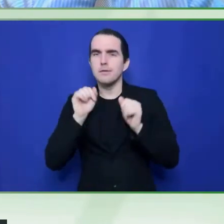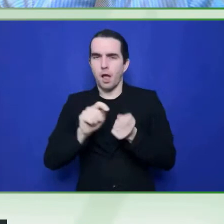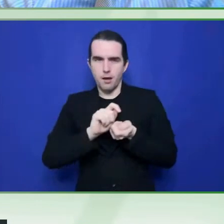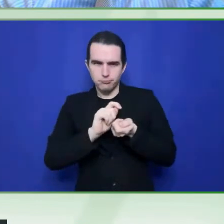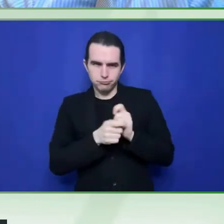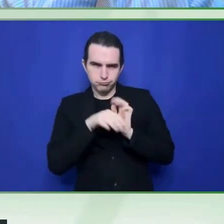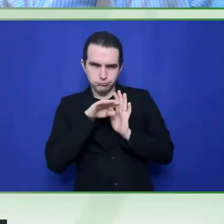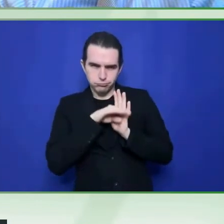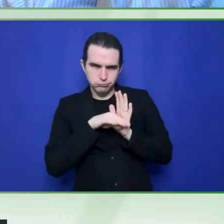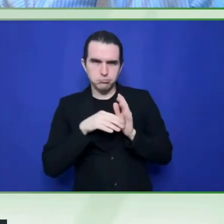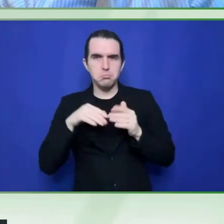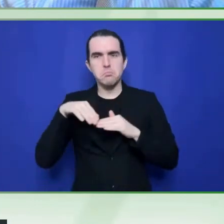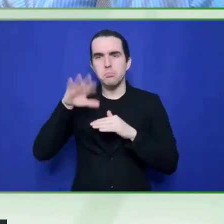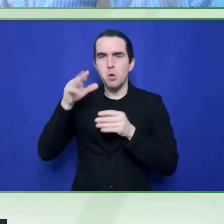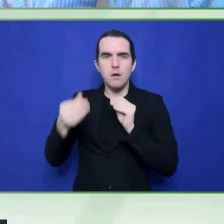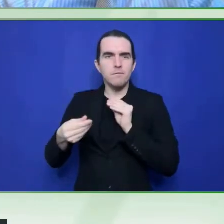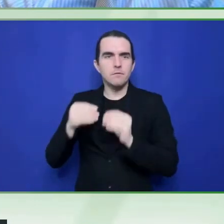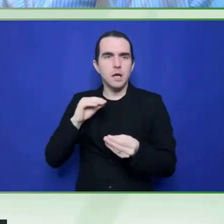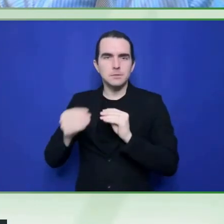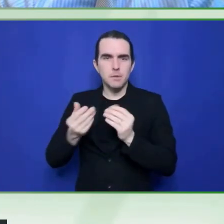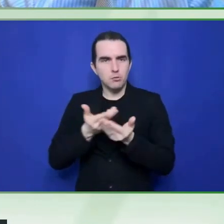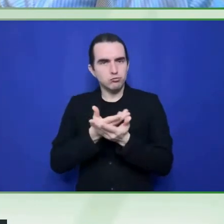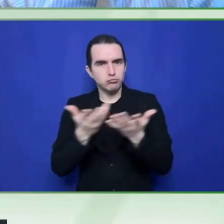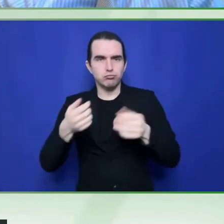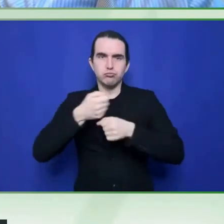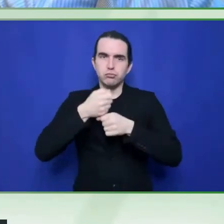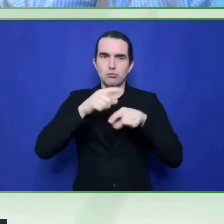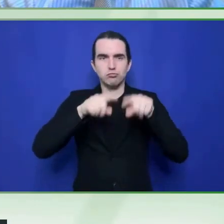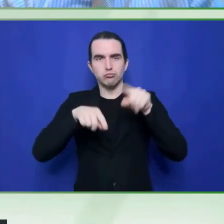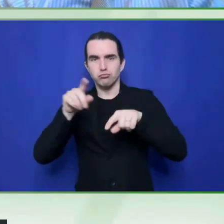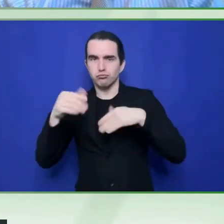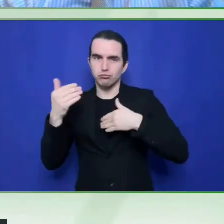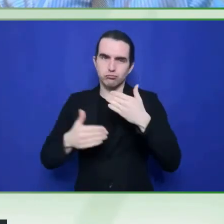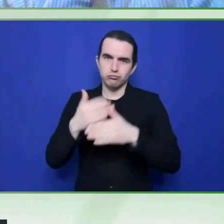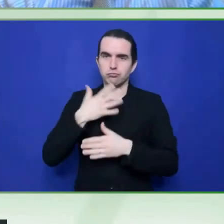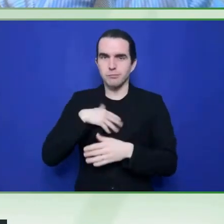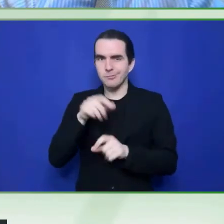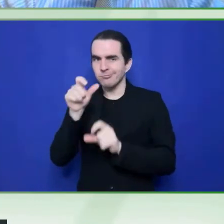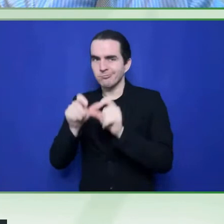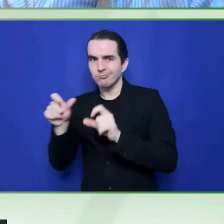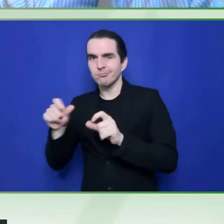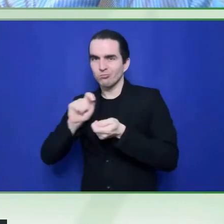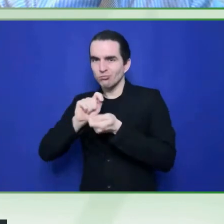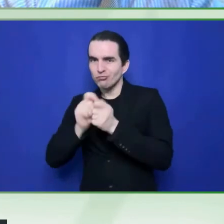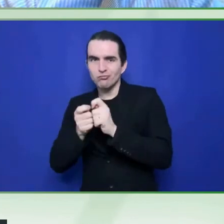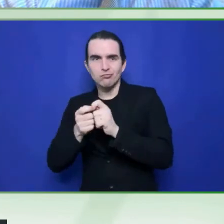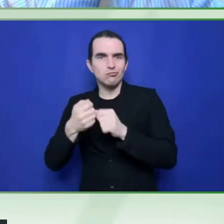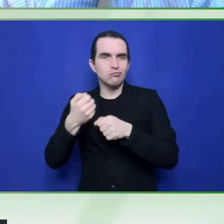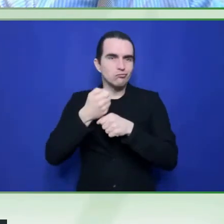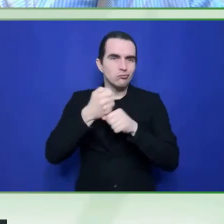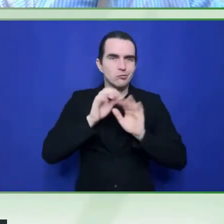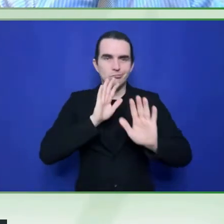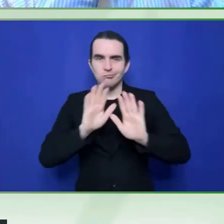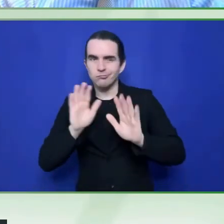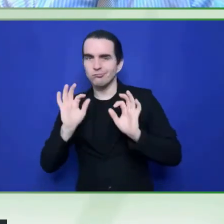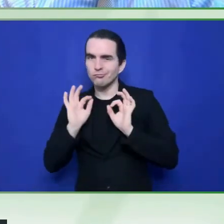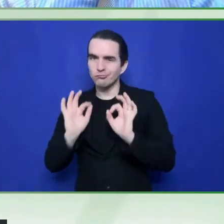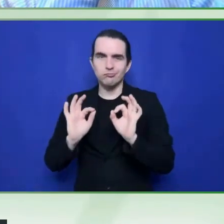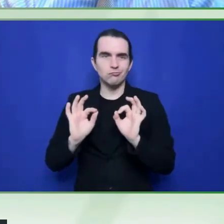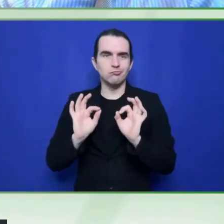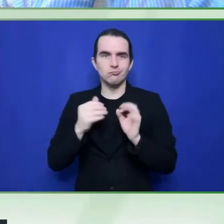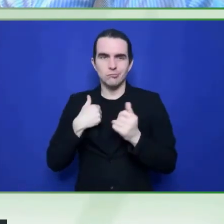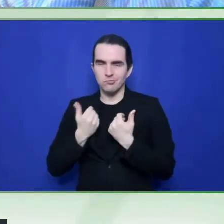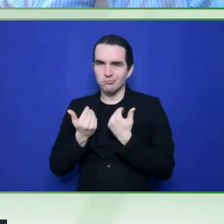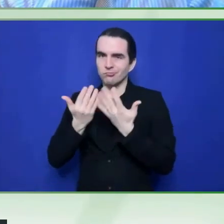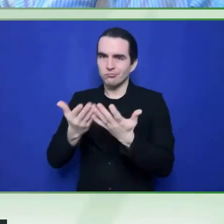and simplification of all our processes, most of our processes, so that we can enhance the employee experience, whether they are working from home or they are